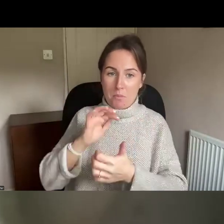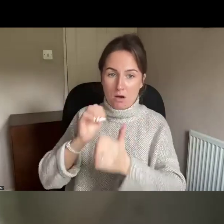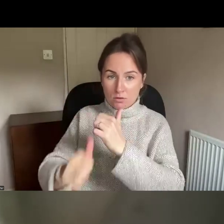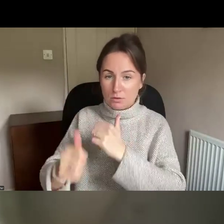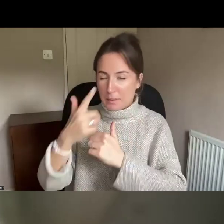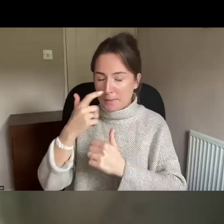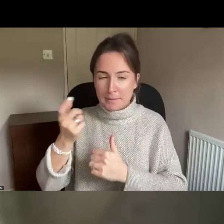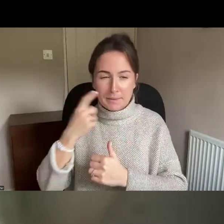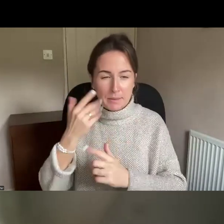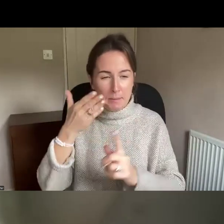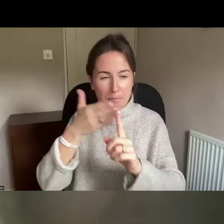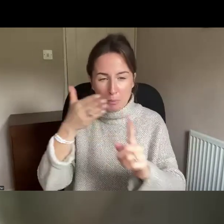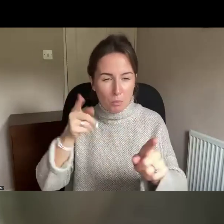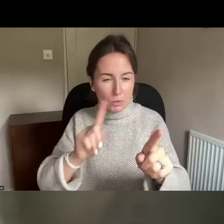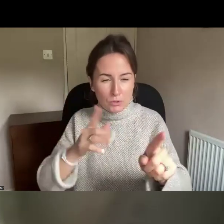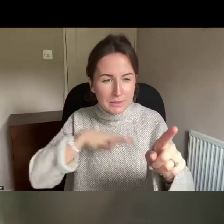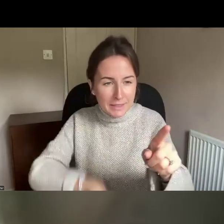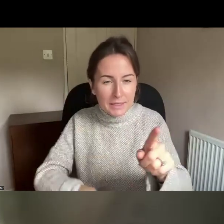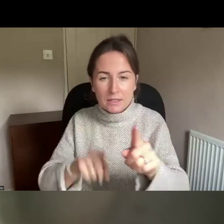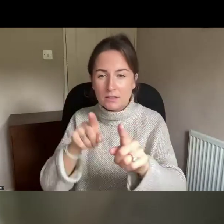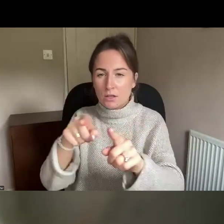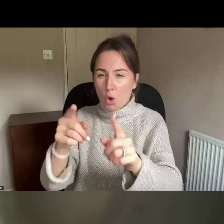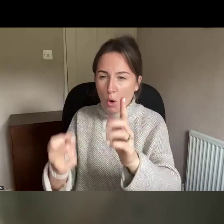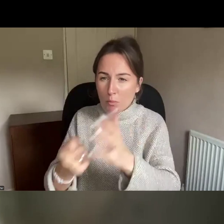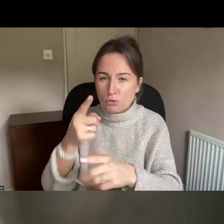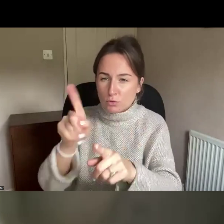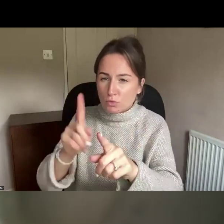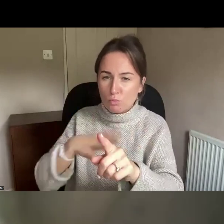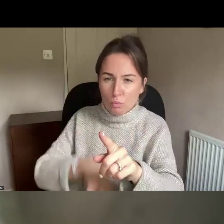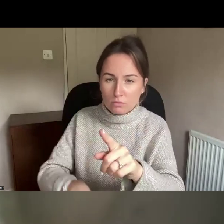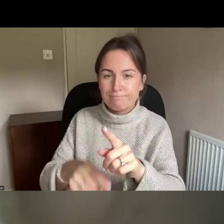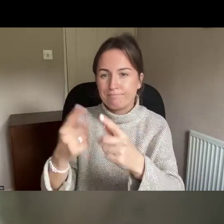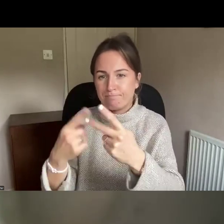map need, identify opportunities, and form partnerships.